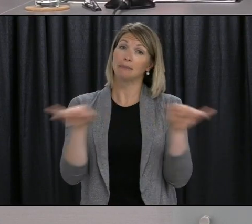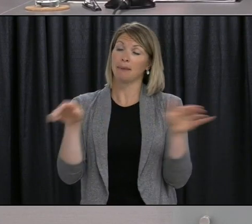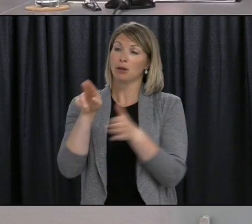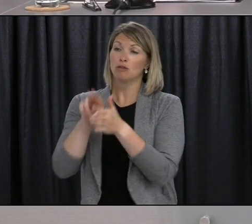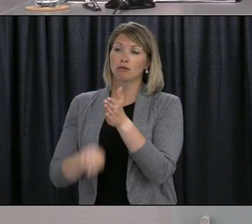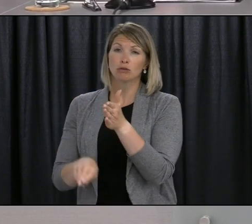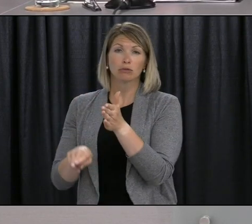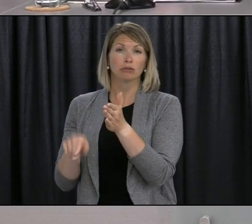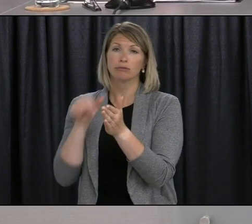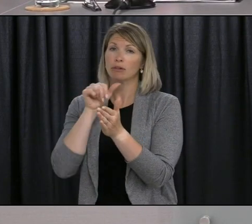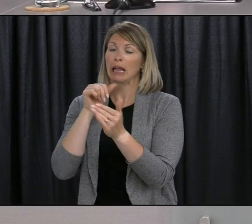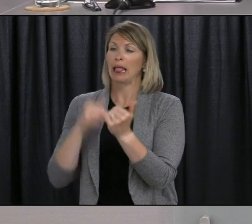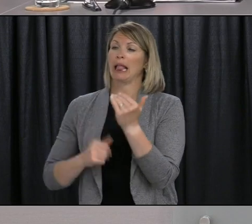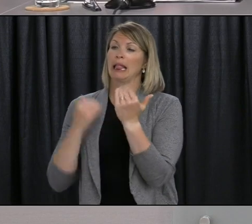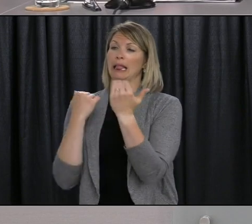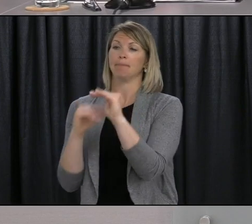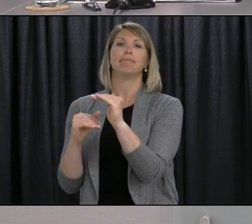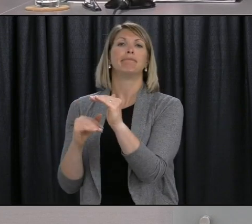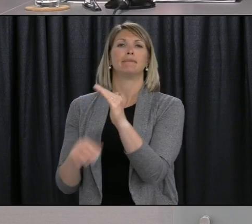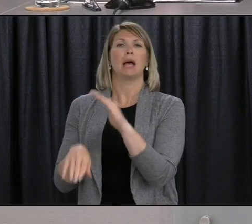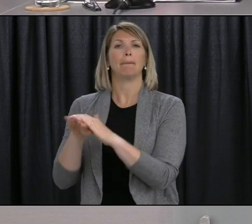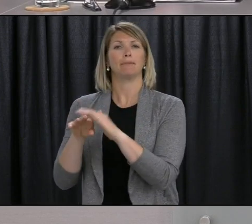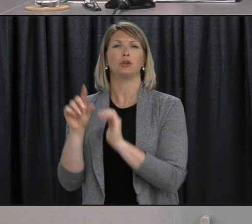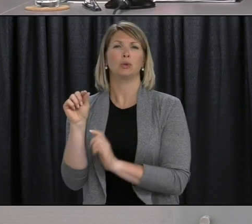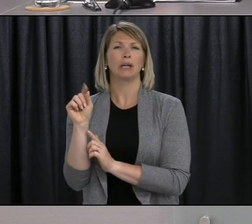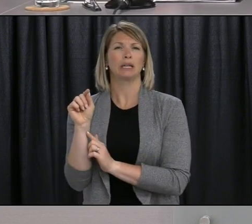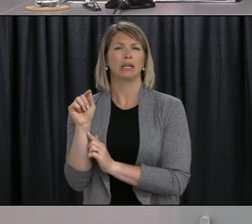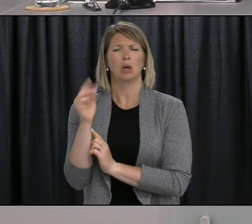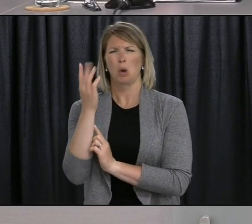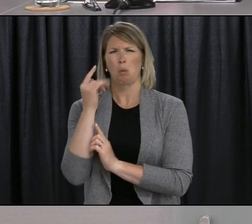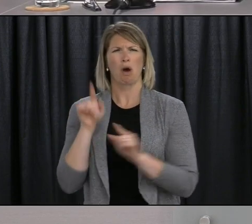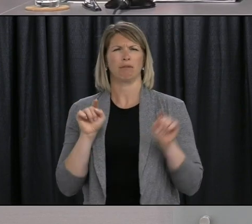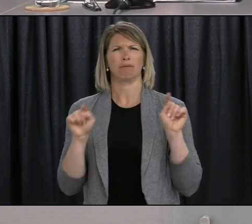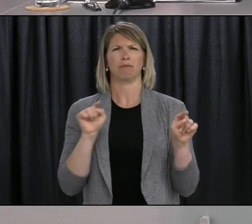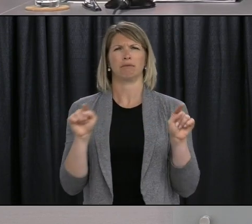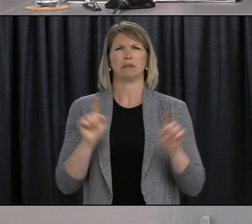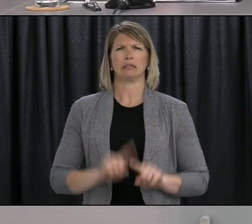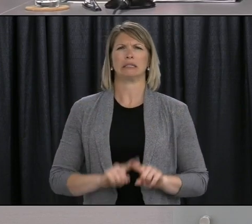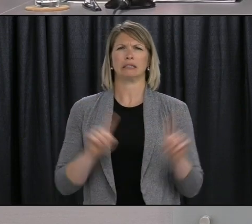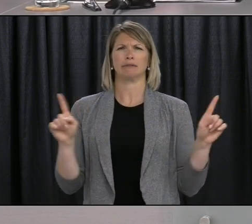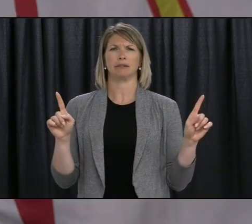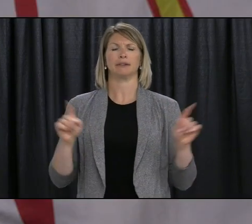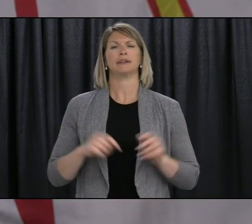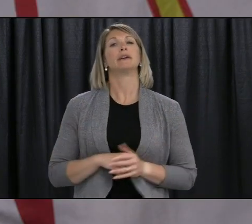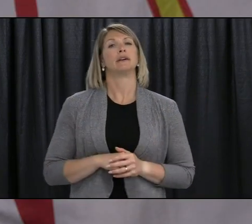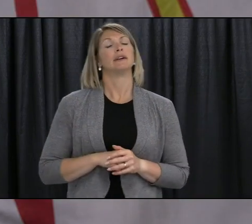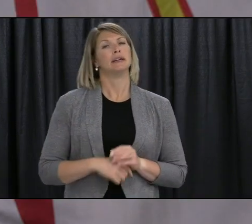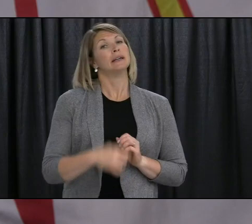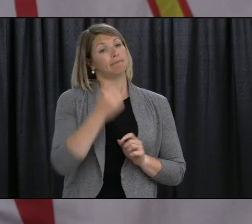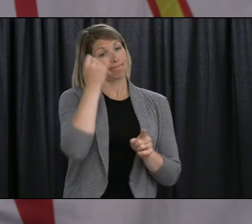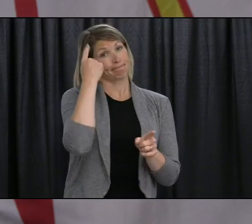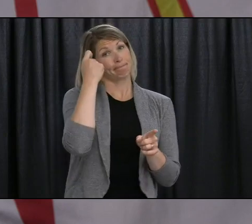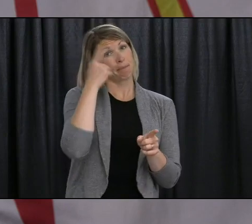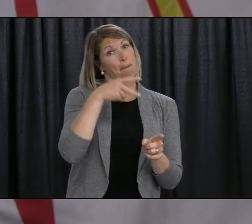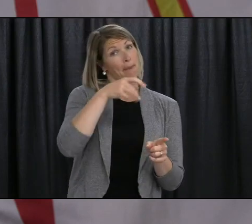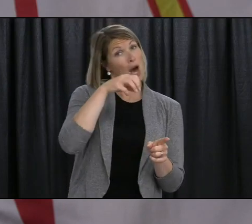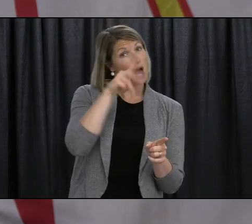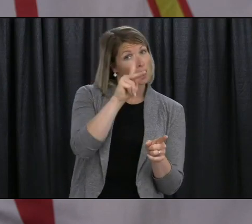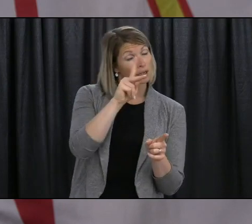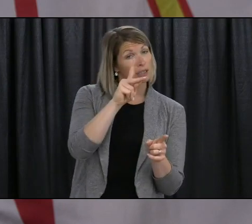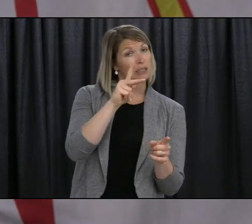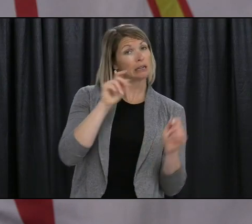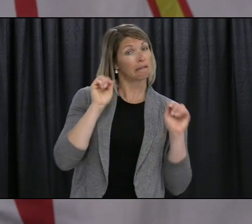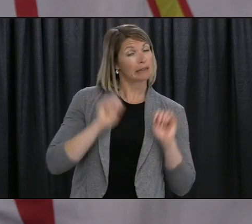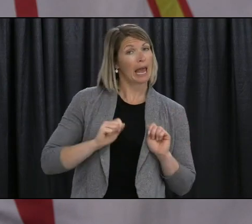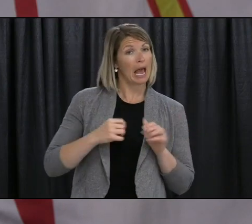So I think what we've got to remember is that when you're in a park and you have, if you're in with your own group of close